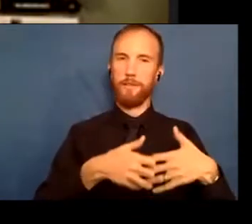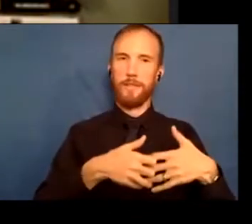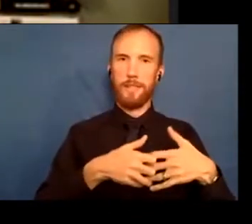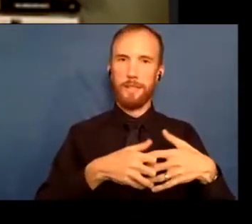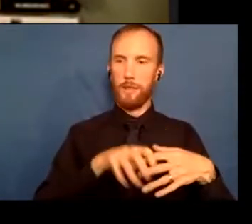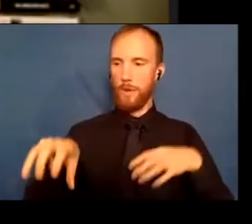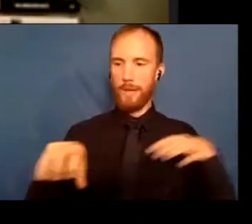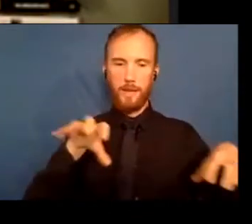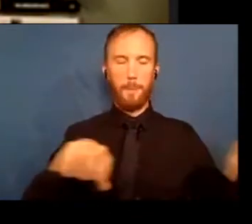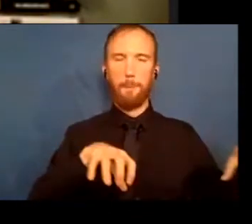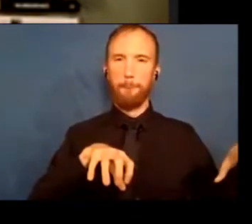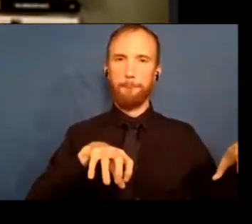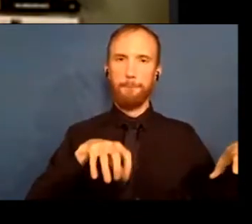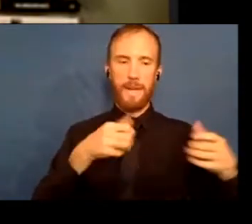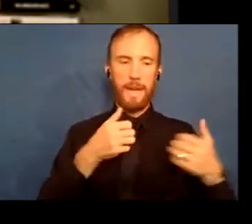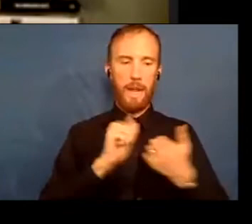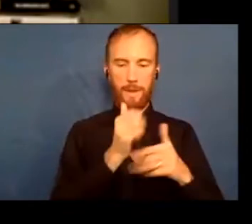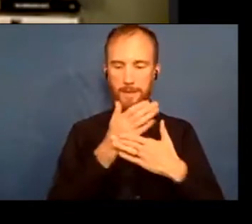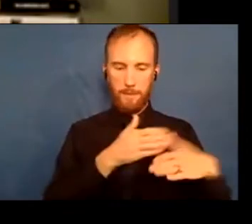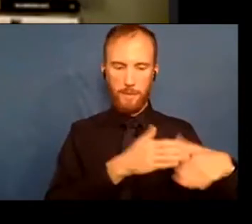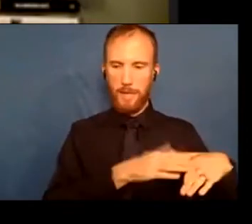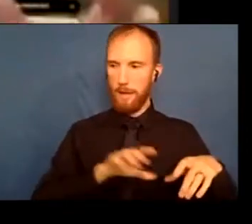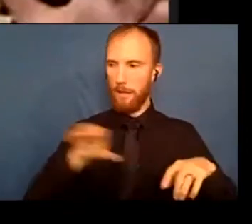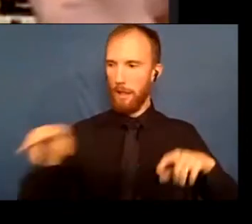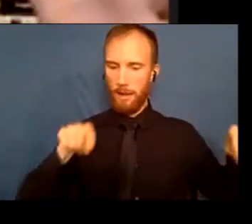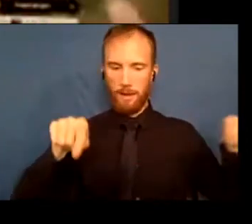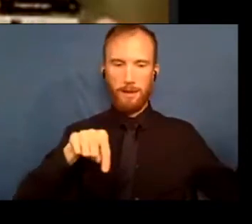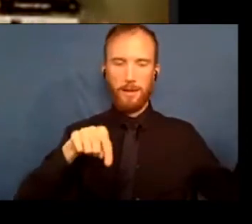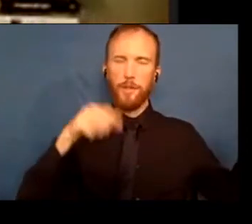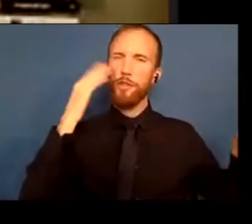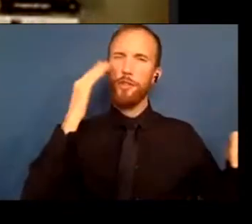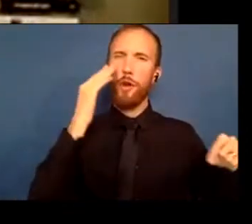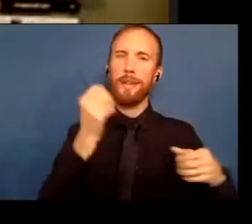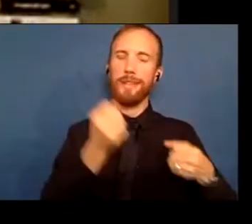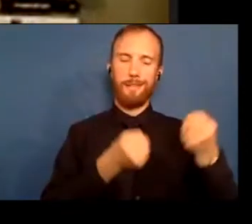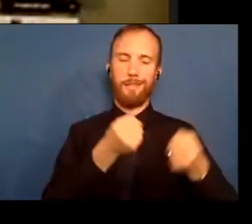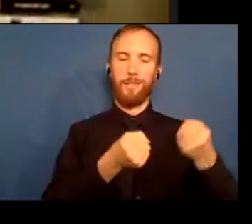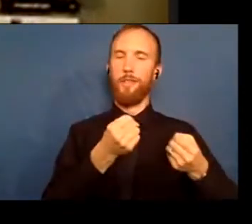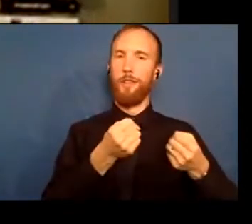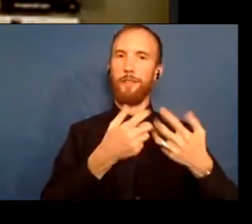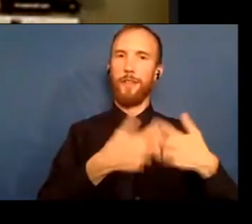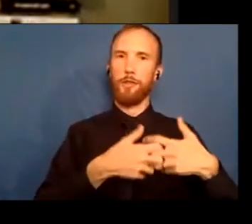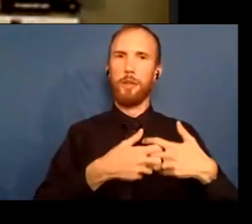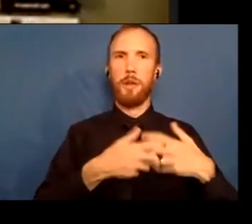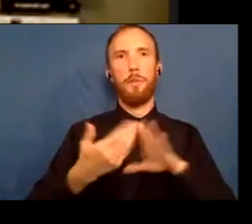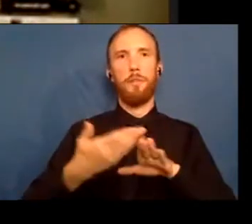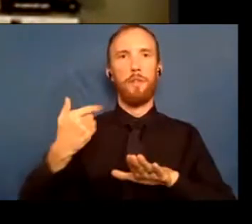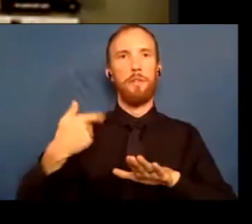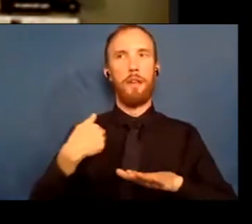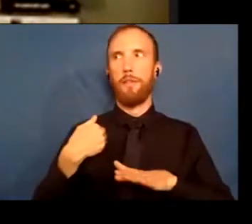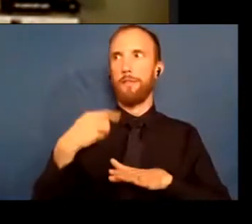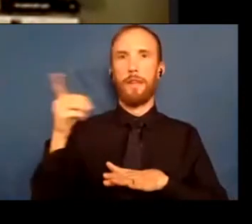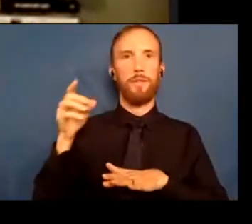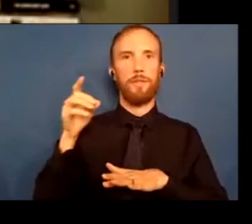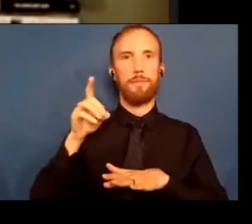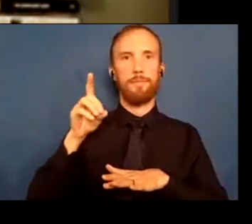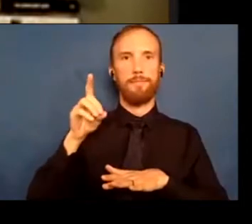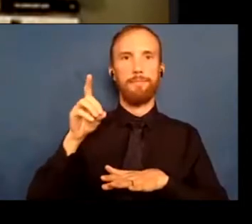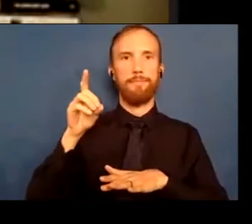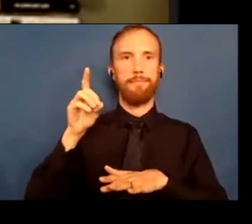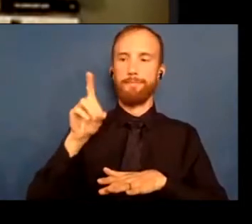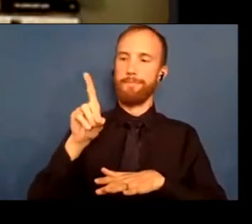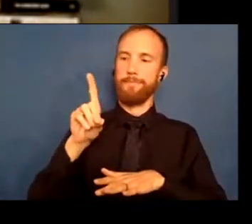auto factory, and when you had a very large factory, say in Detroit, Michigan,